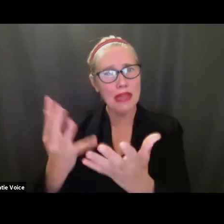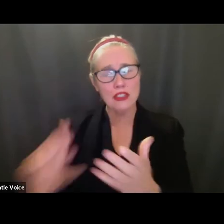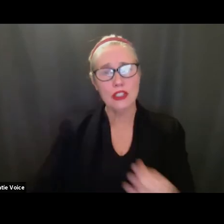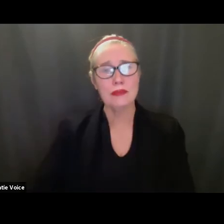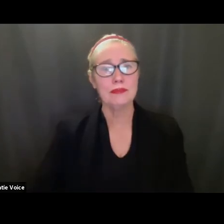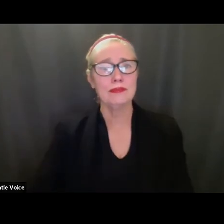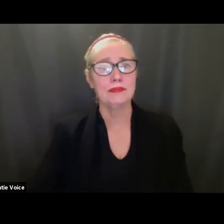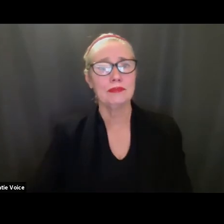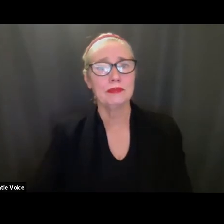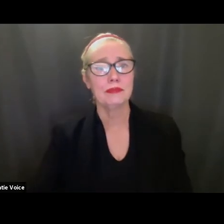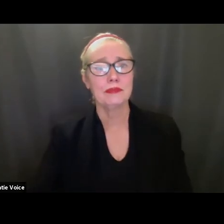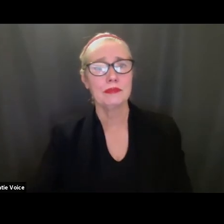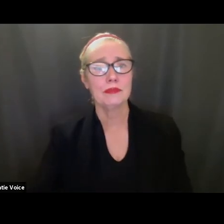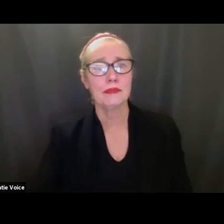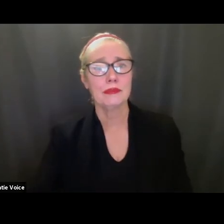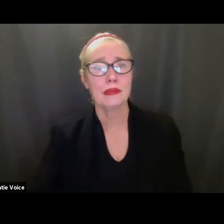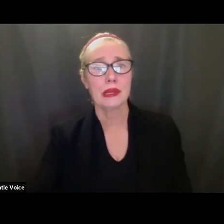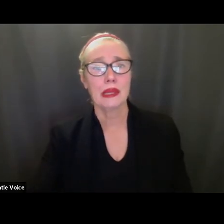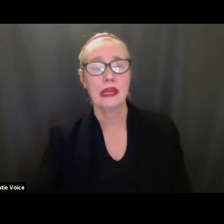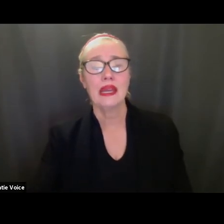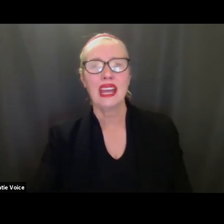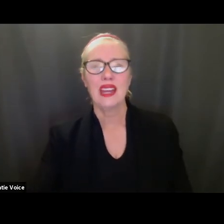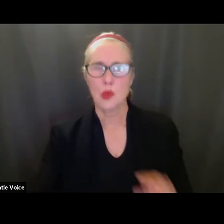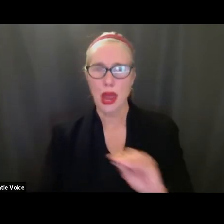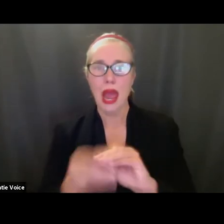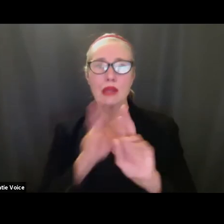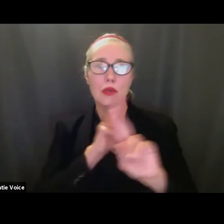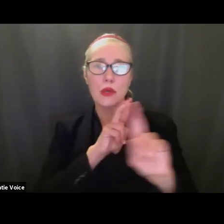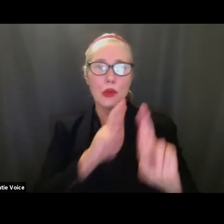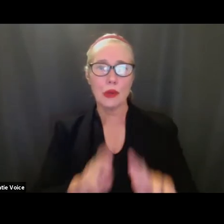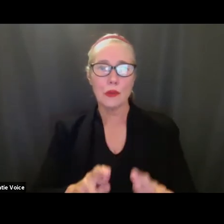report under the discussion report items